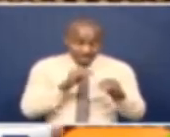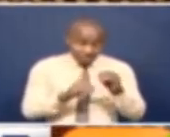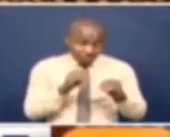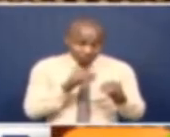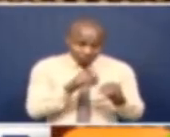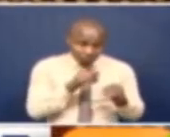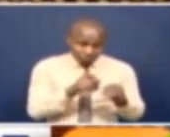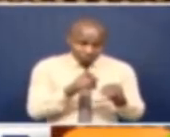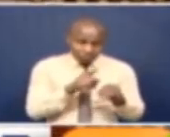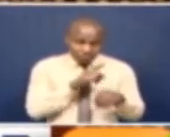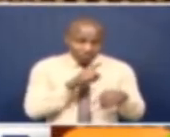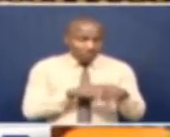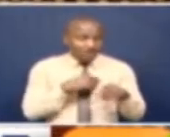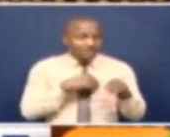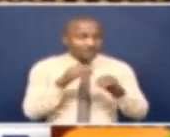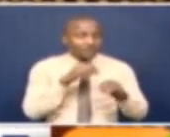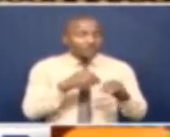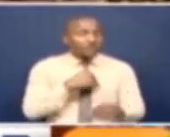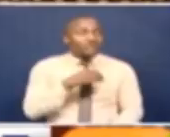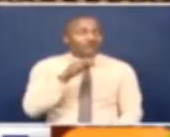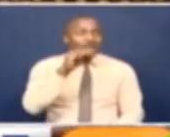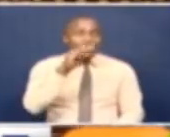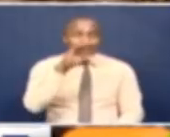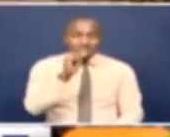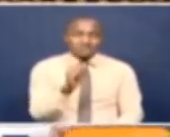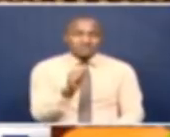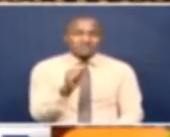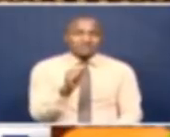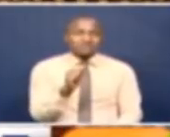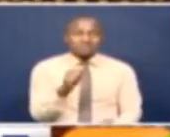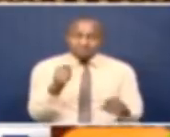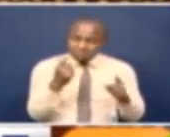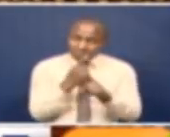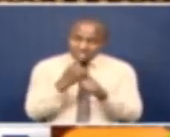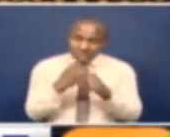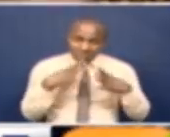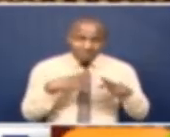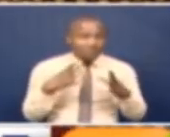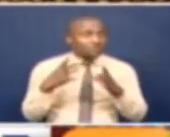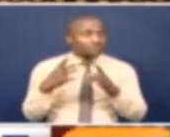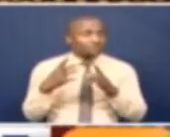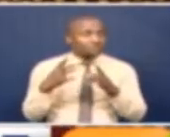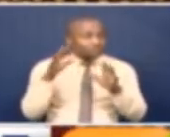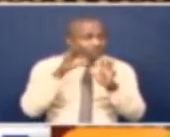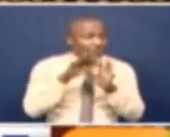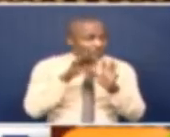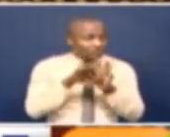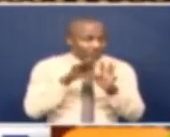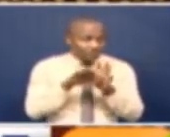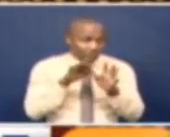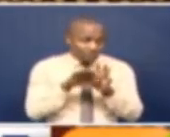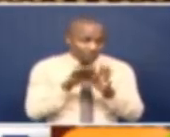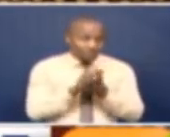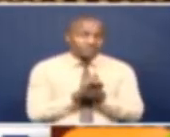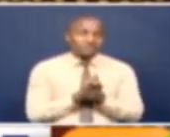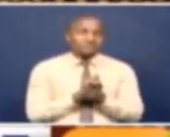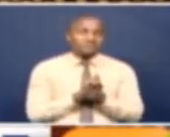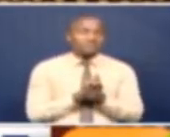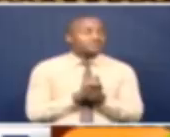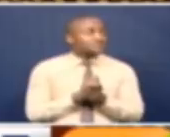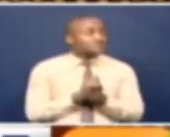when you are in an election, you have MCAs, you have all litanies of people bringing in the vote. They pretend